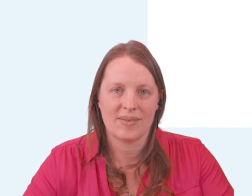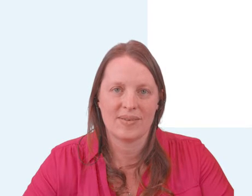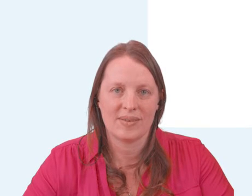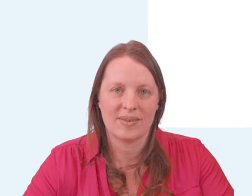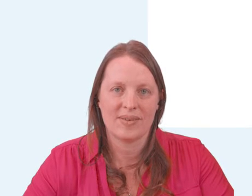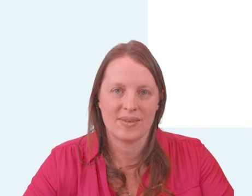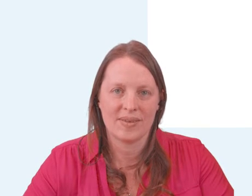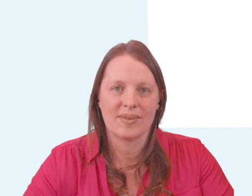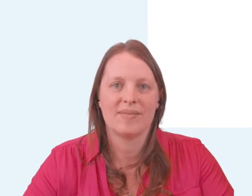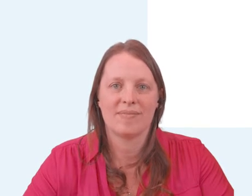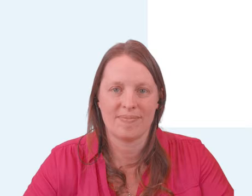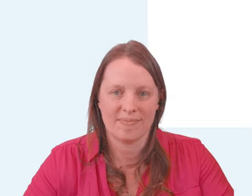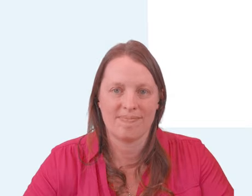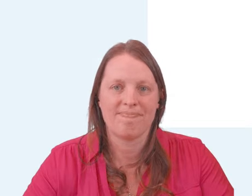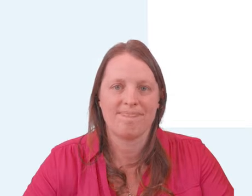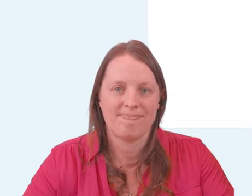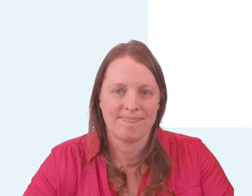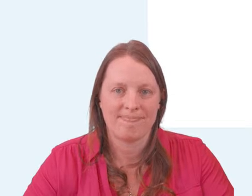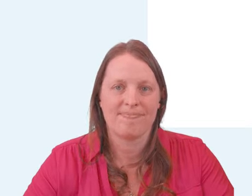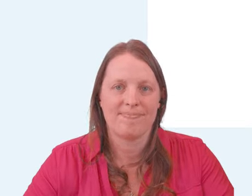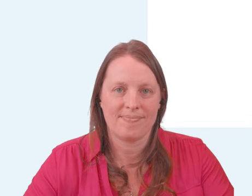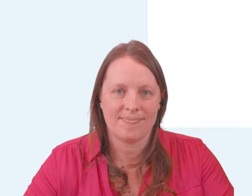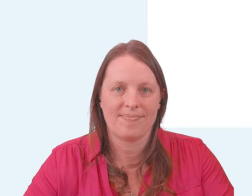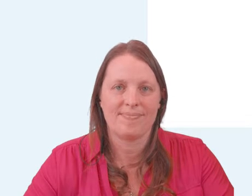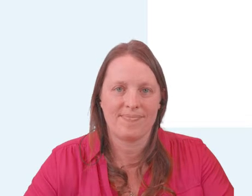geotropic or non-ambulatory arm. Okay.